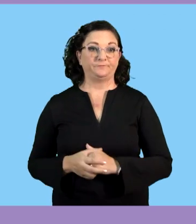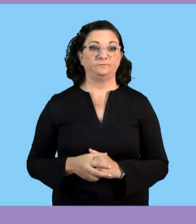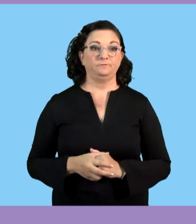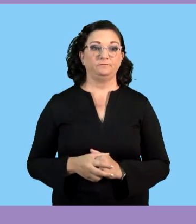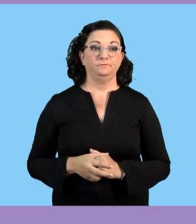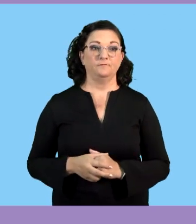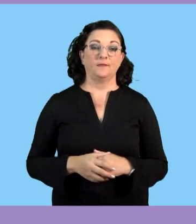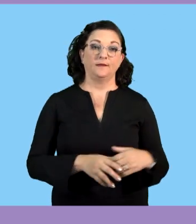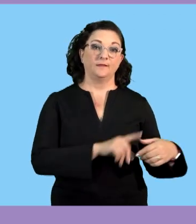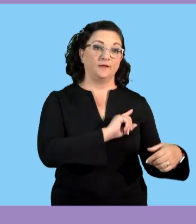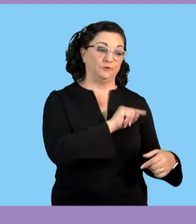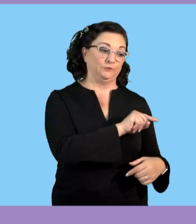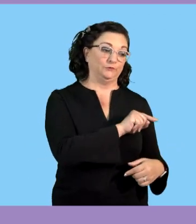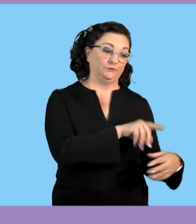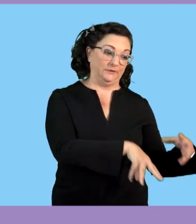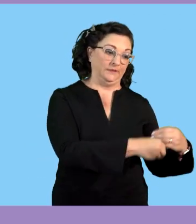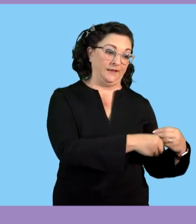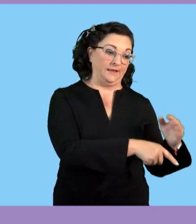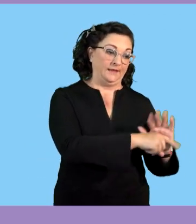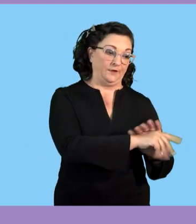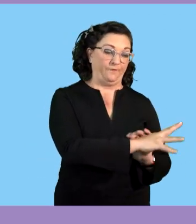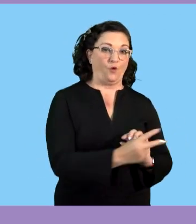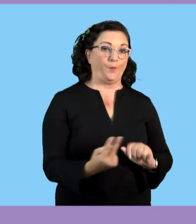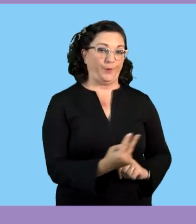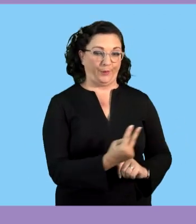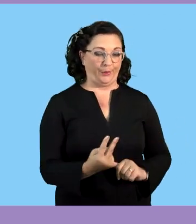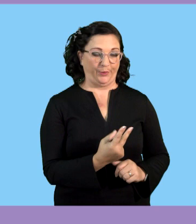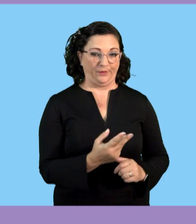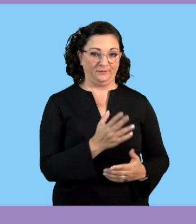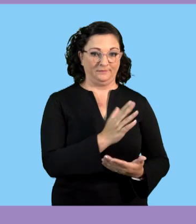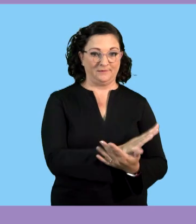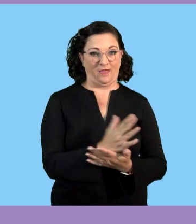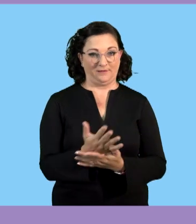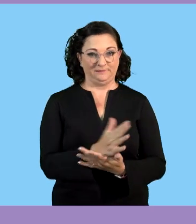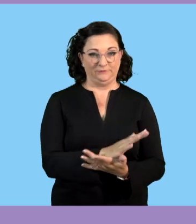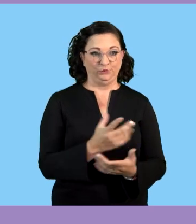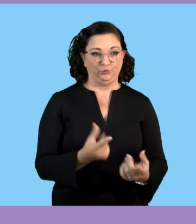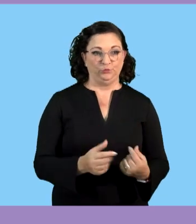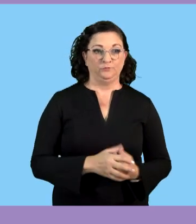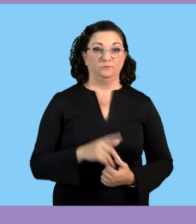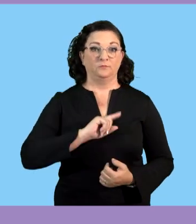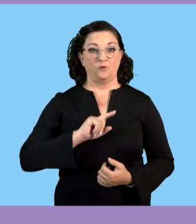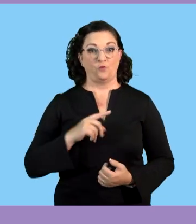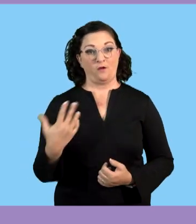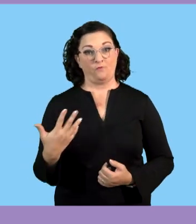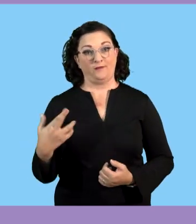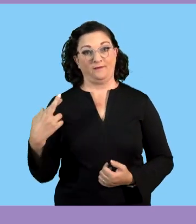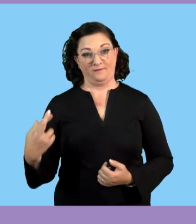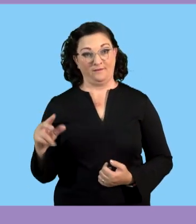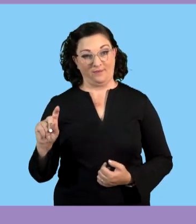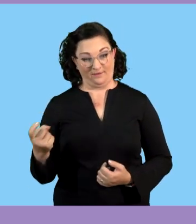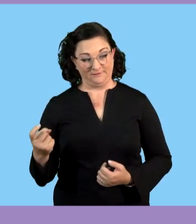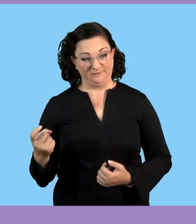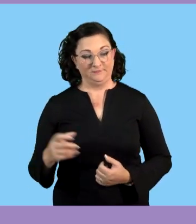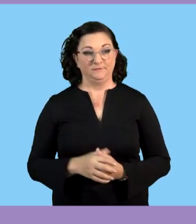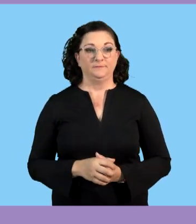So I'm going to add a negative 4 on both sides. So that leaves us with x on the right-hand side, and